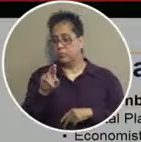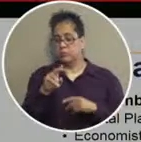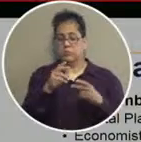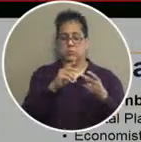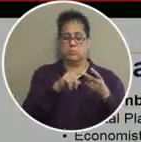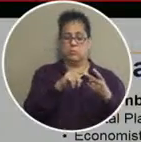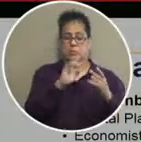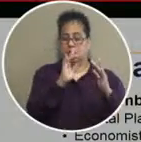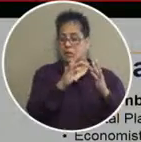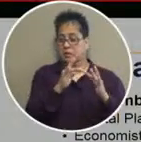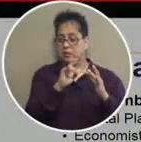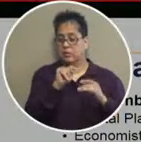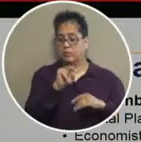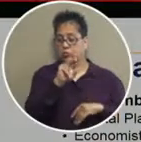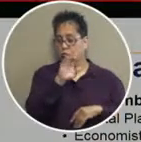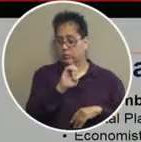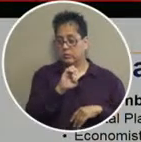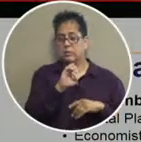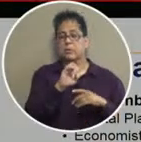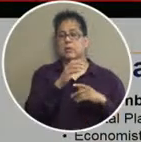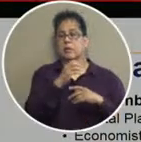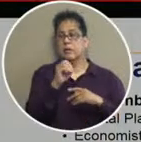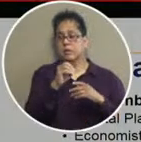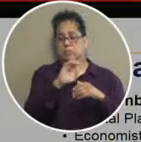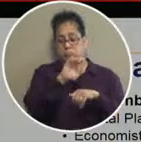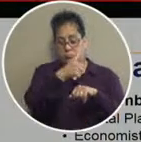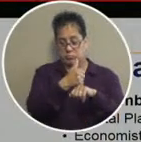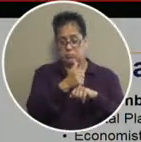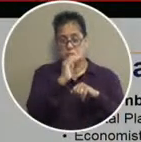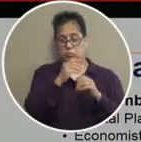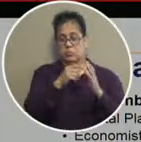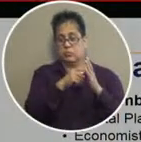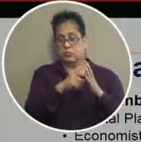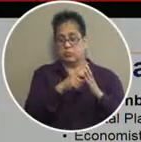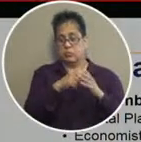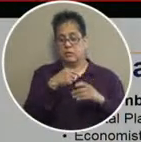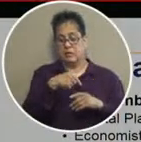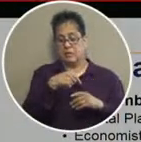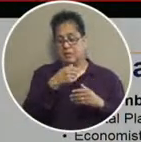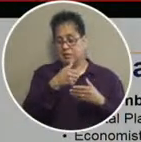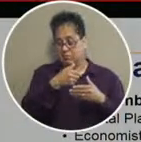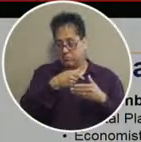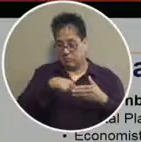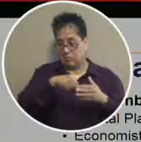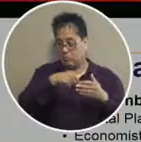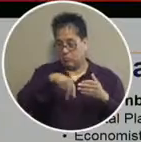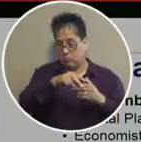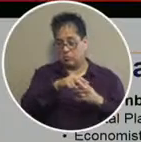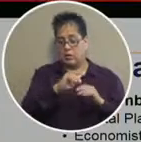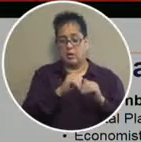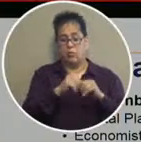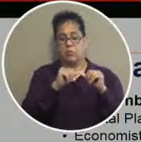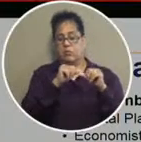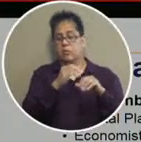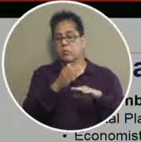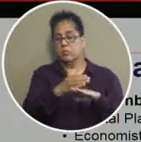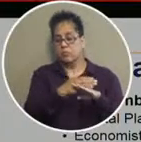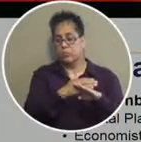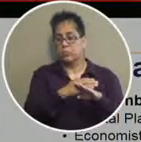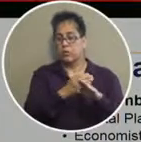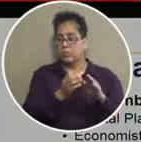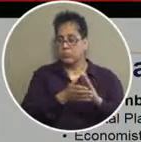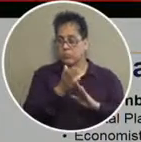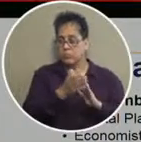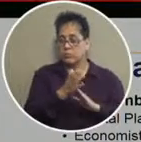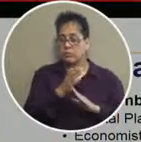and a staffing plan that has been developed and is being implemented over the next few weeks as they continue to improve their operations and ability to respond